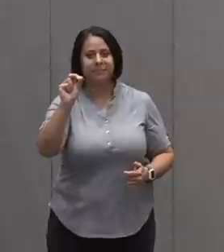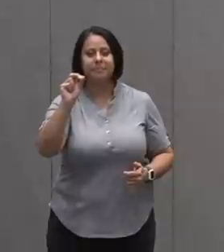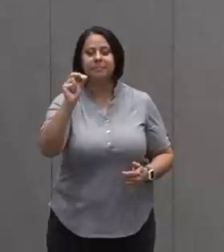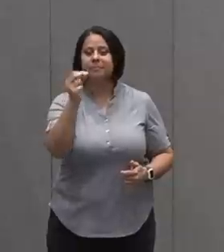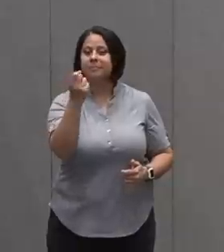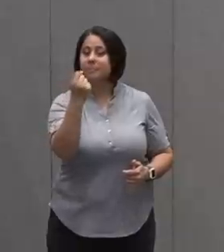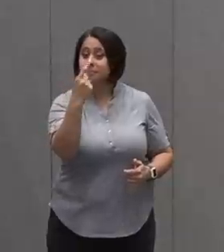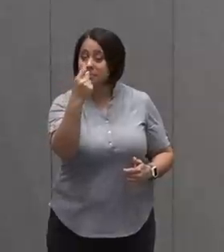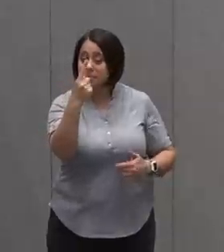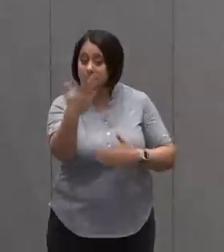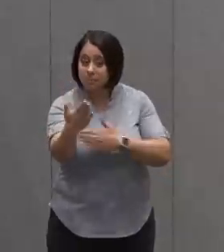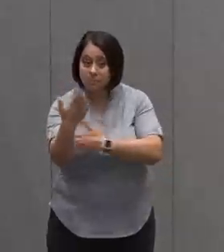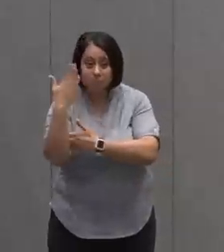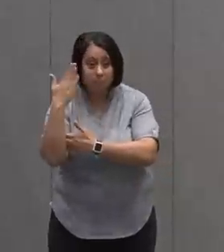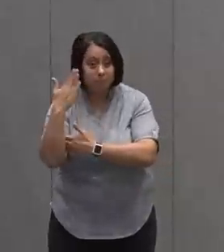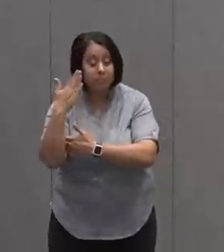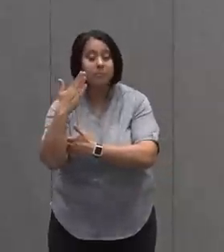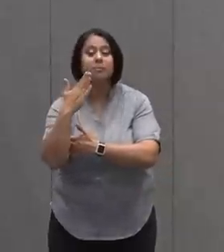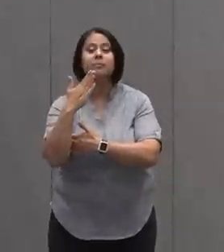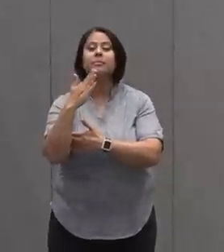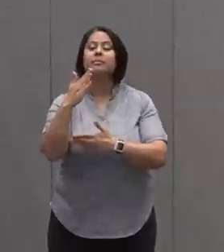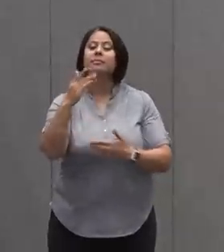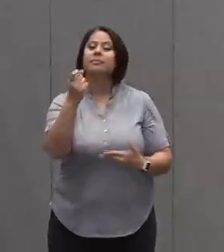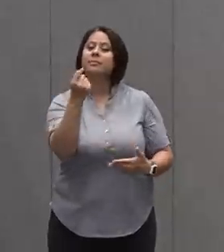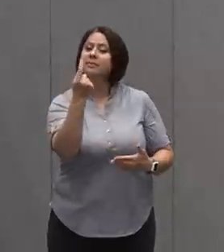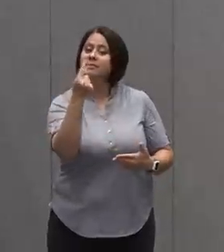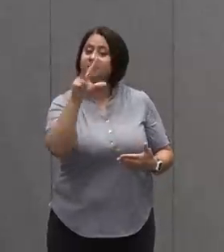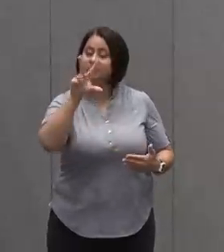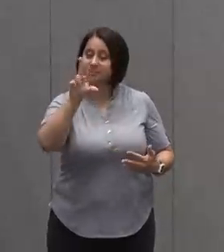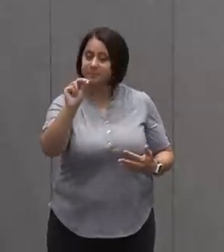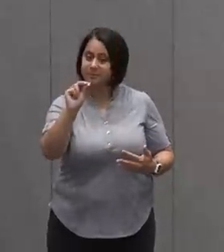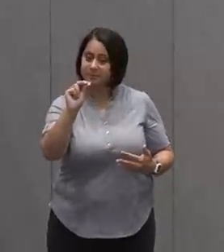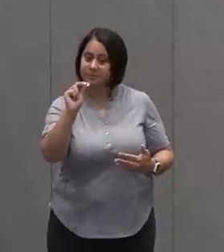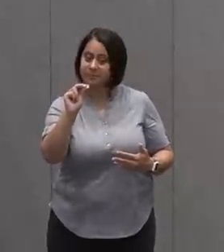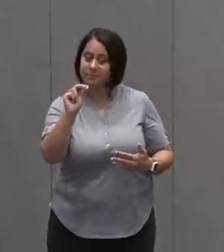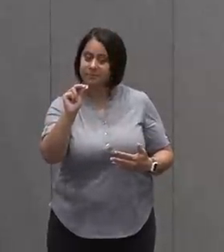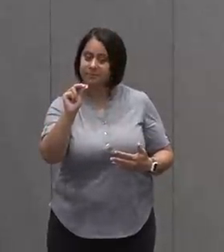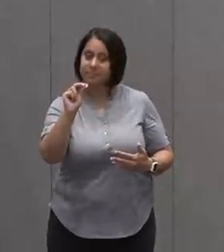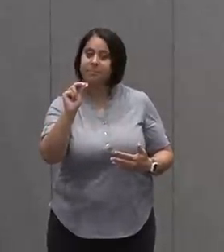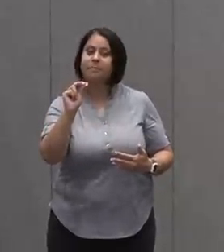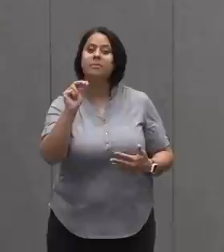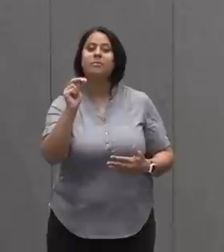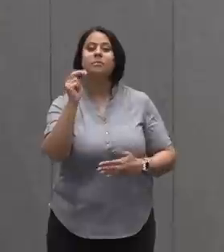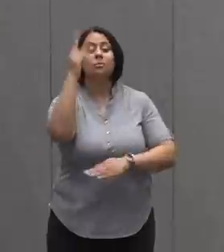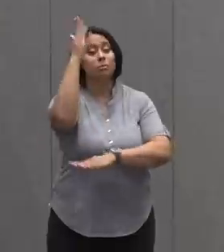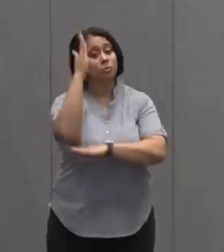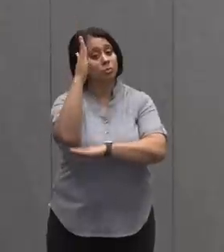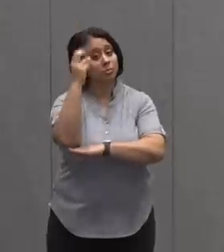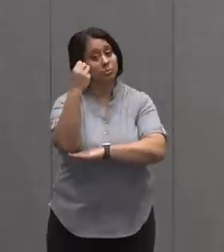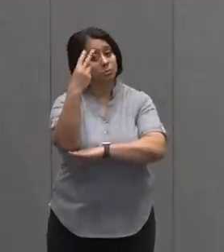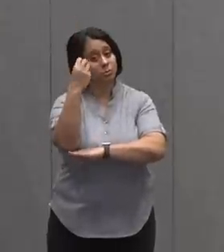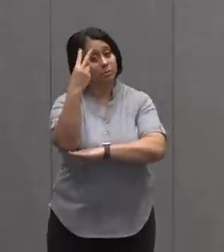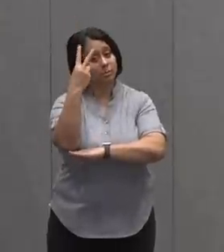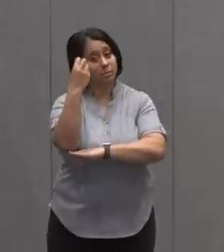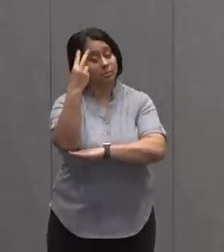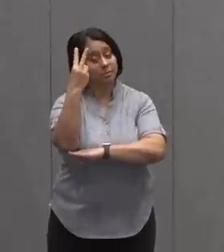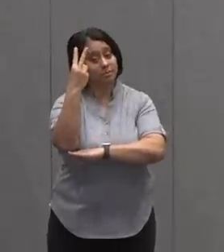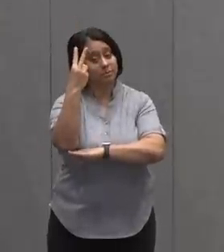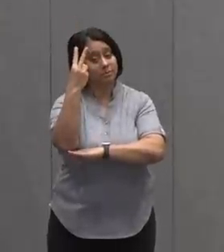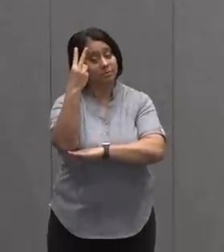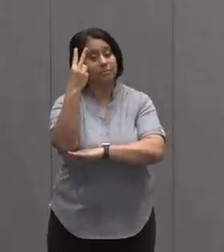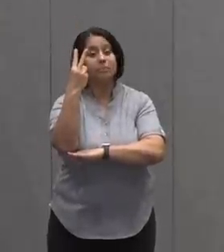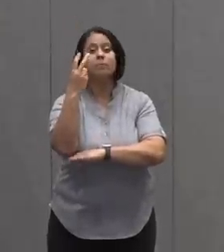a.m., 11 a.m., 11:30 a.m., 12